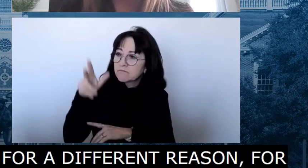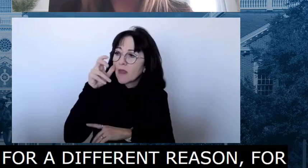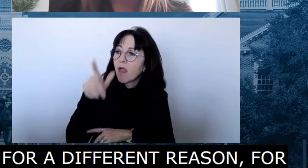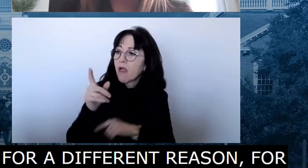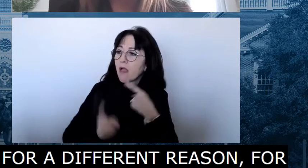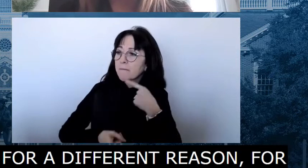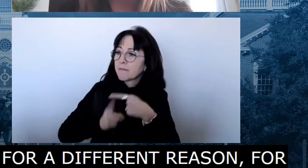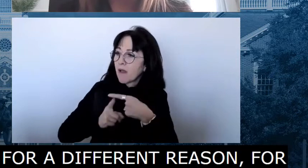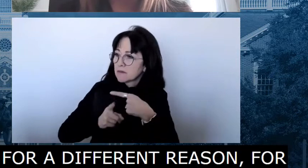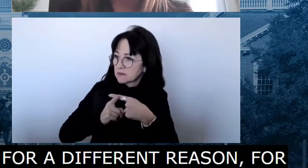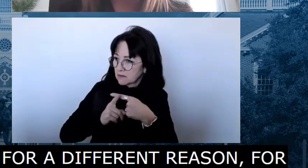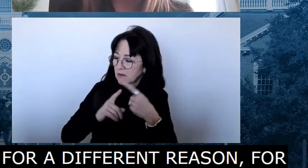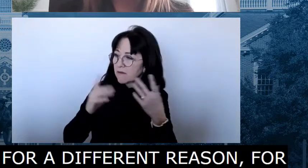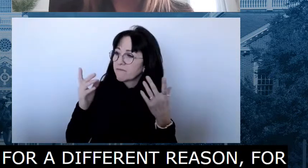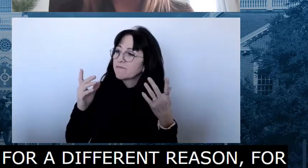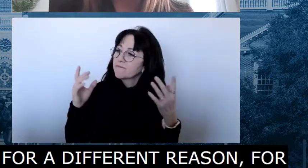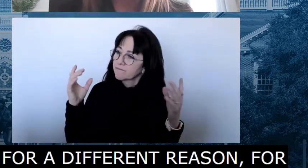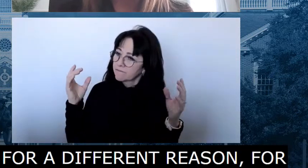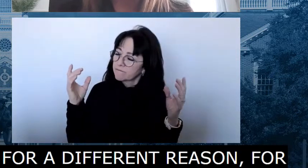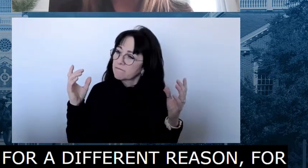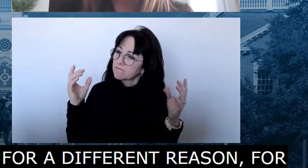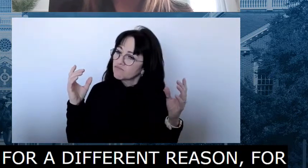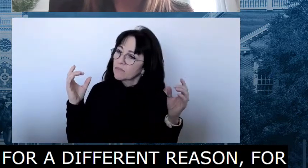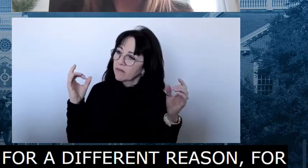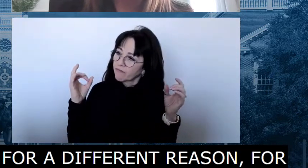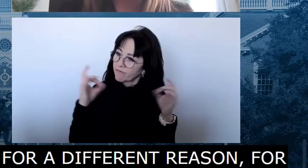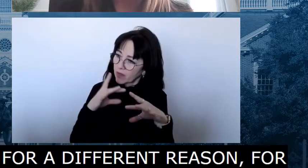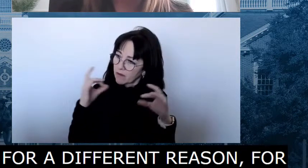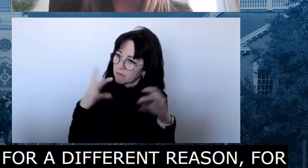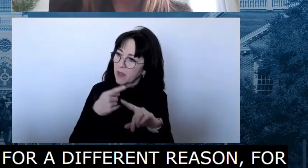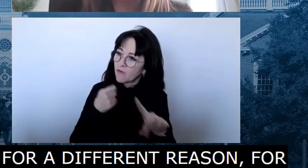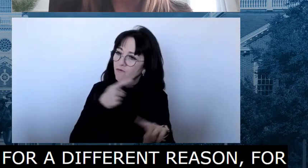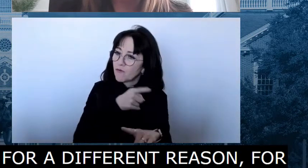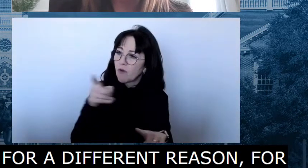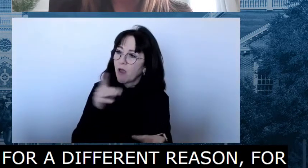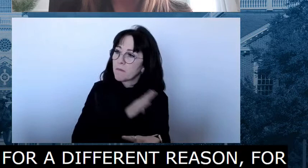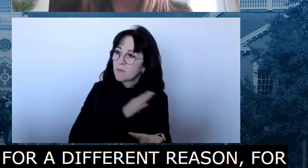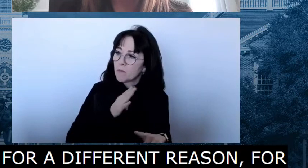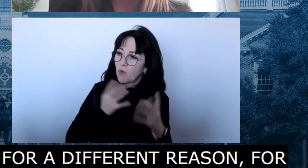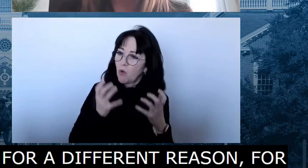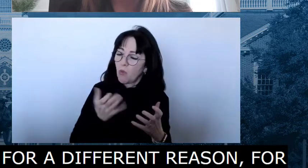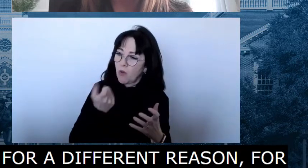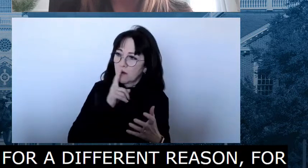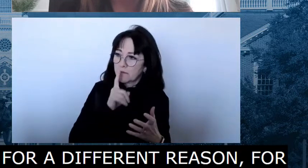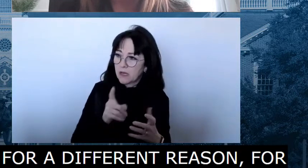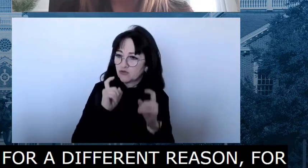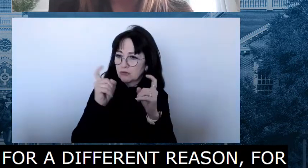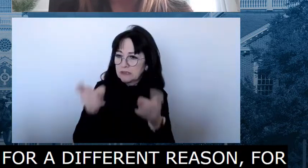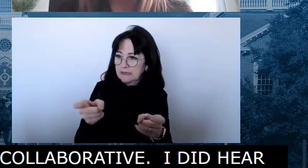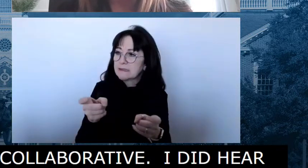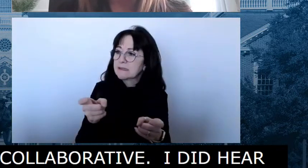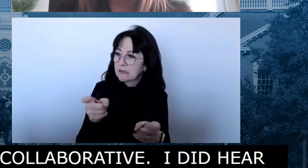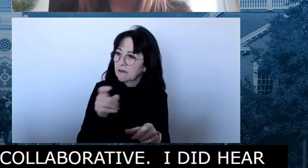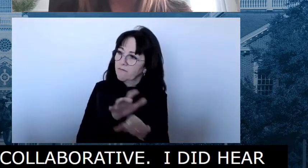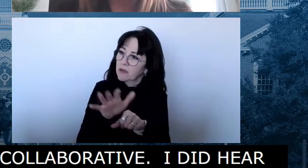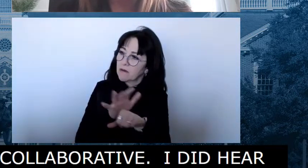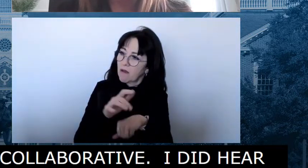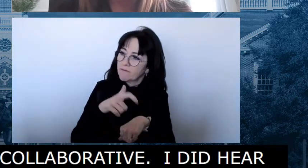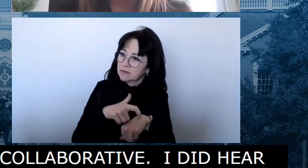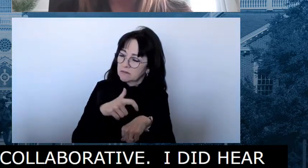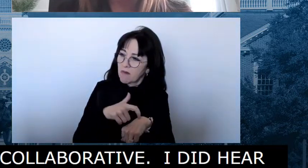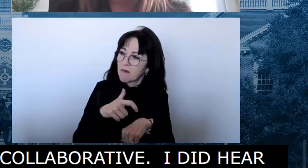board members there about giving enough time to make appropriate